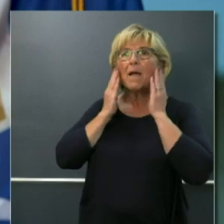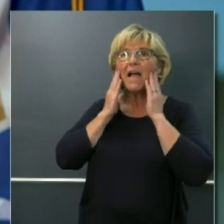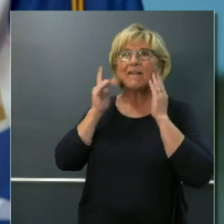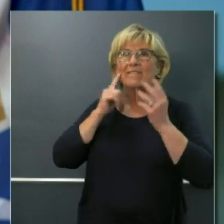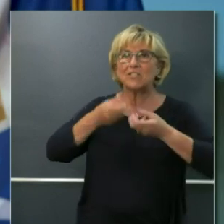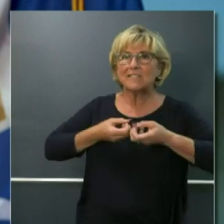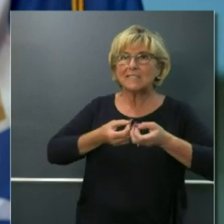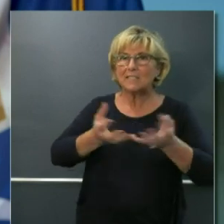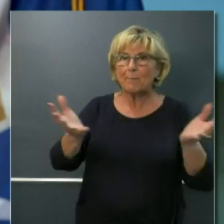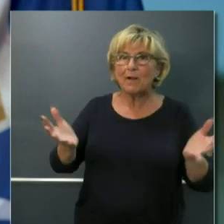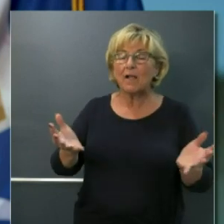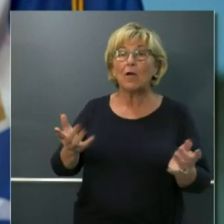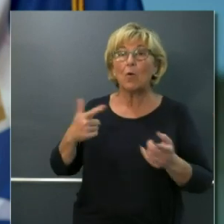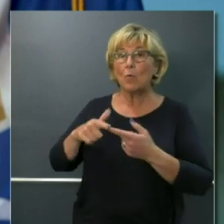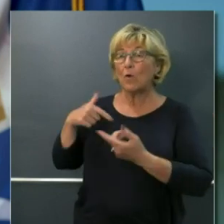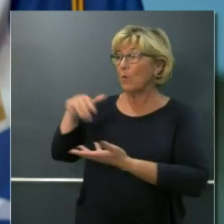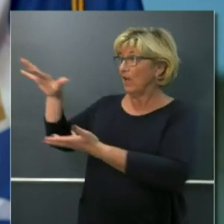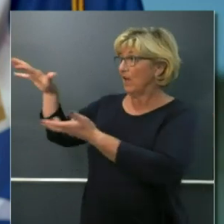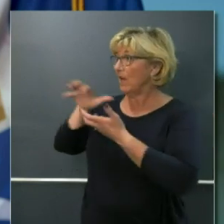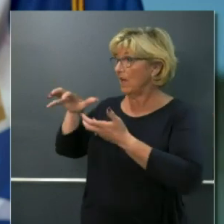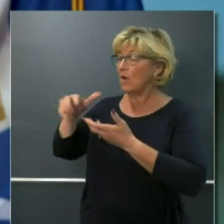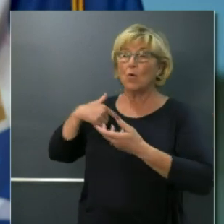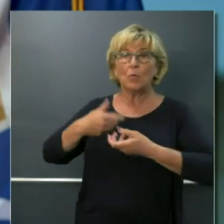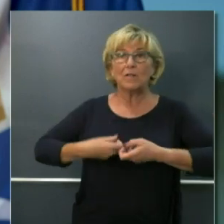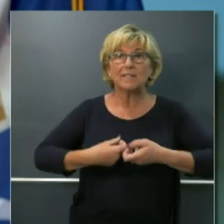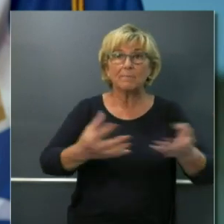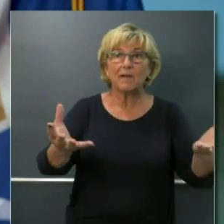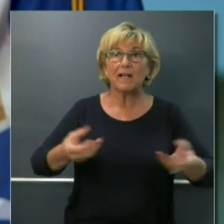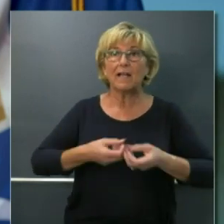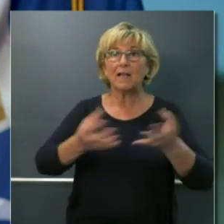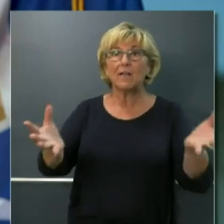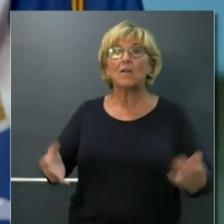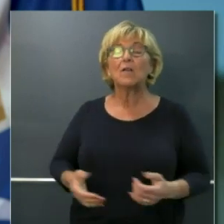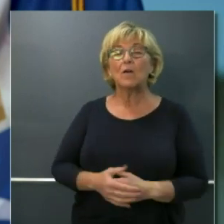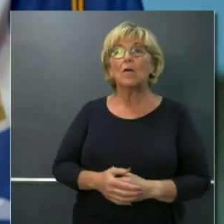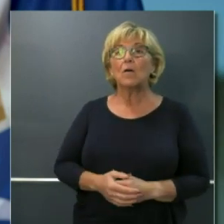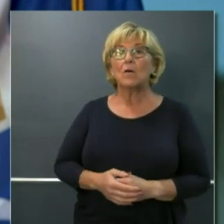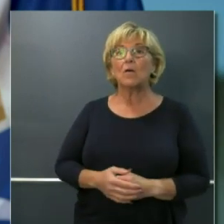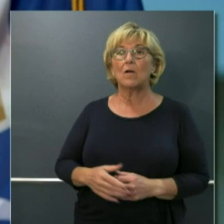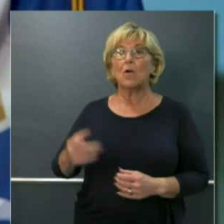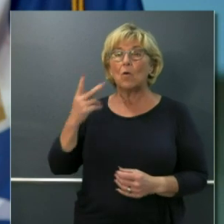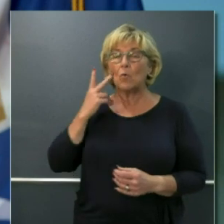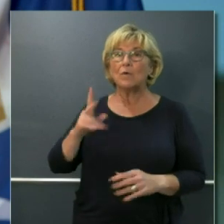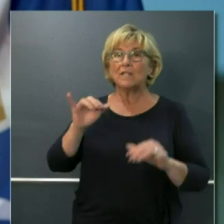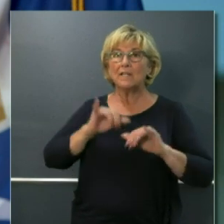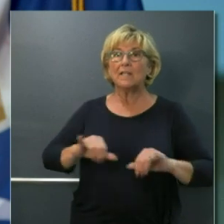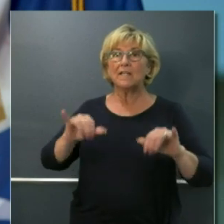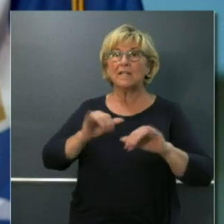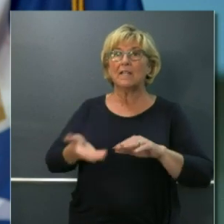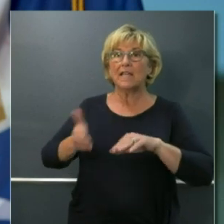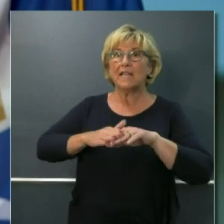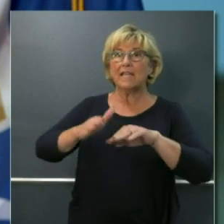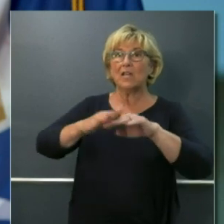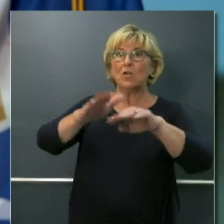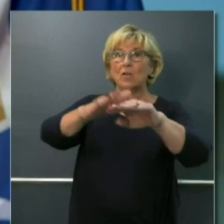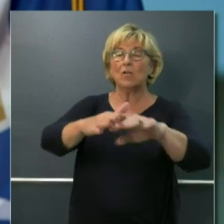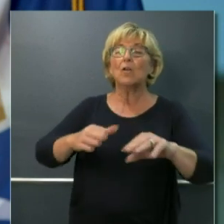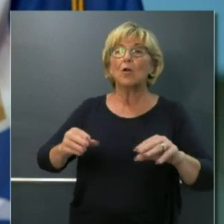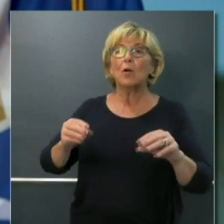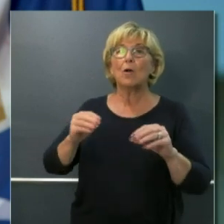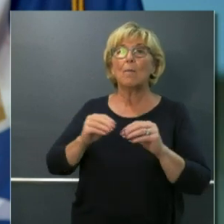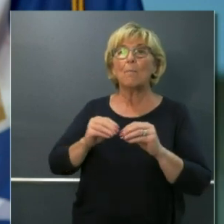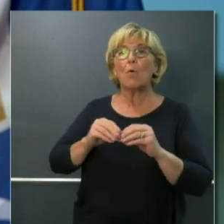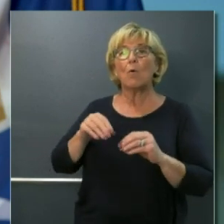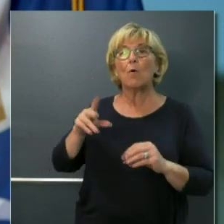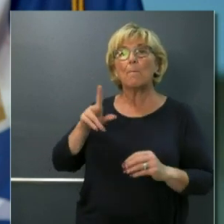we get the supplies in, we get those supplies out. We're going to start seeing a cadence of substantial increase in PPE, not